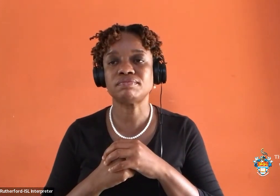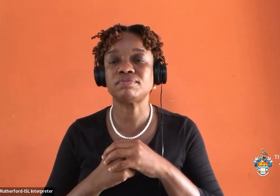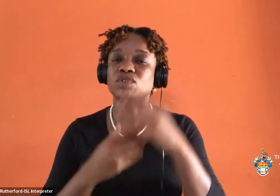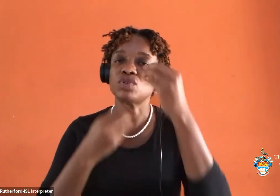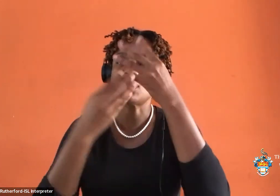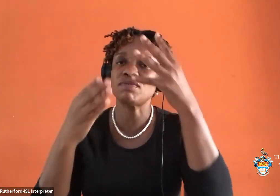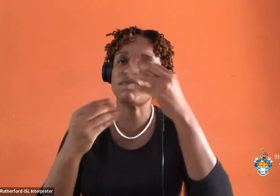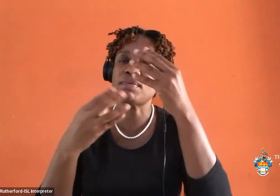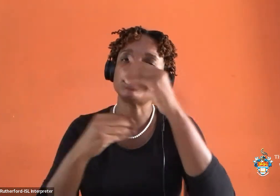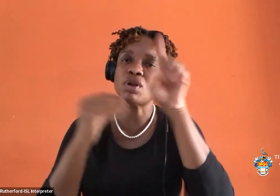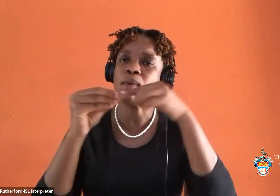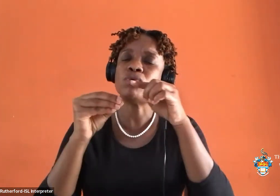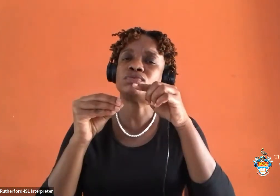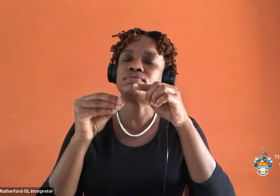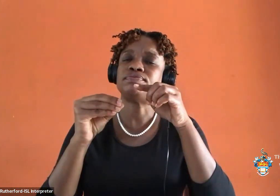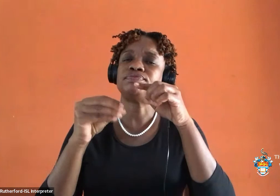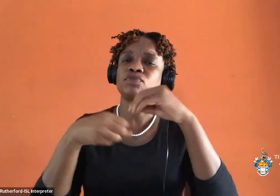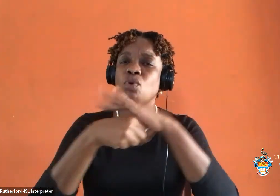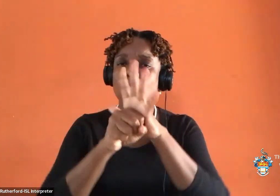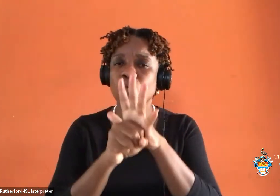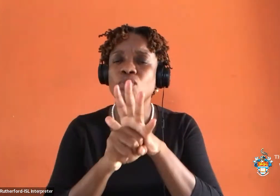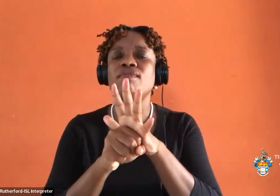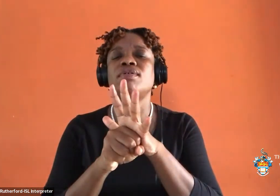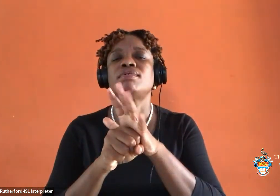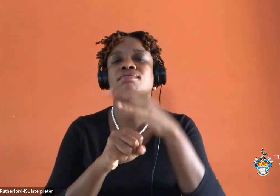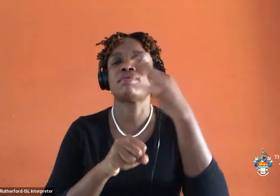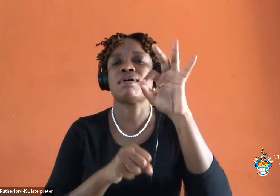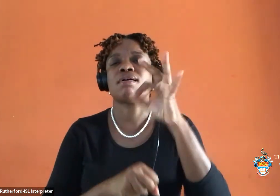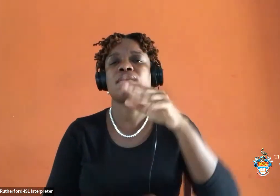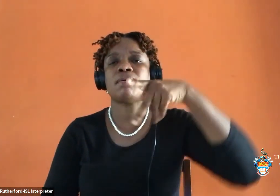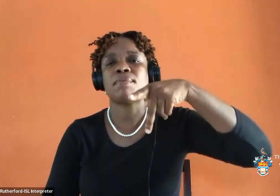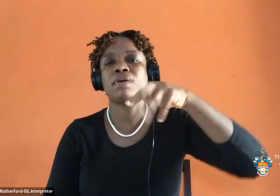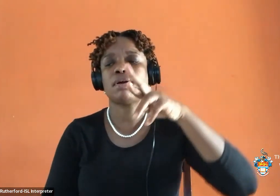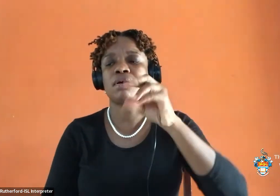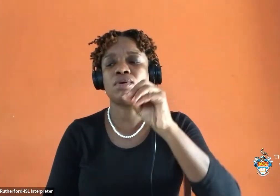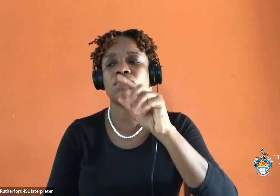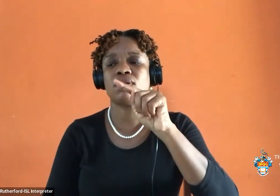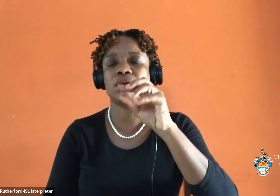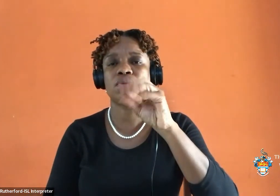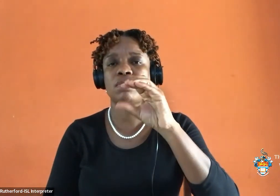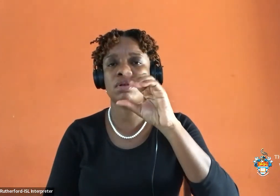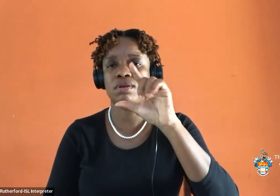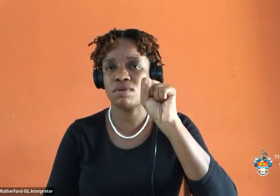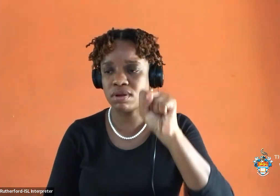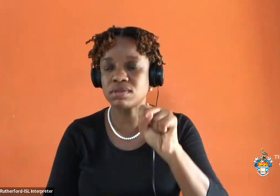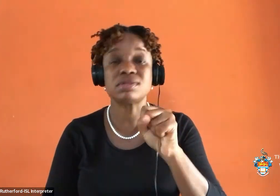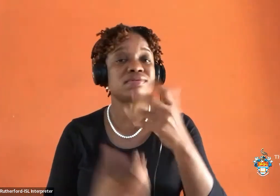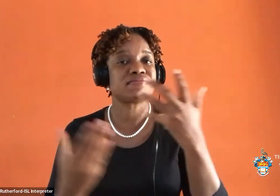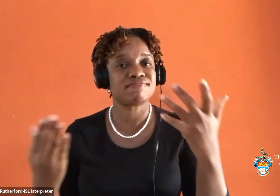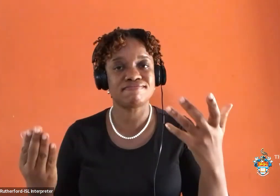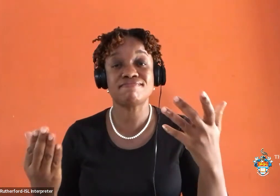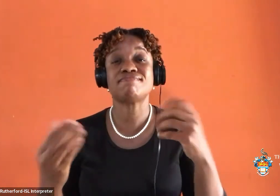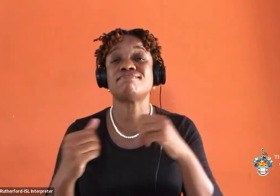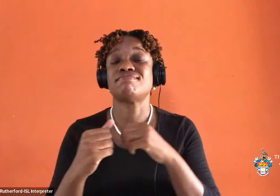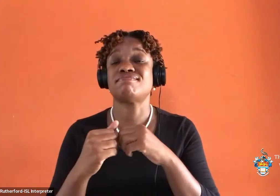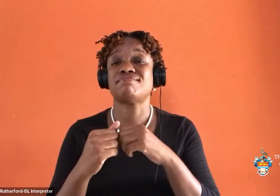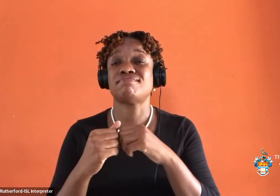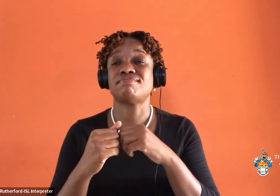COVID-19 protocols, national statistics, vaccination sites, etc. is